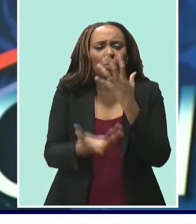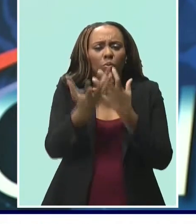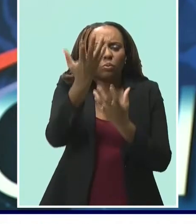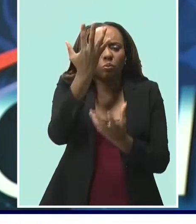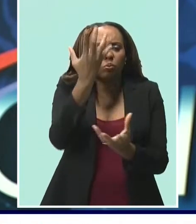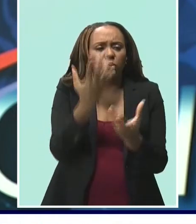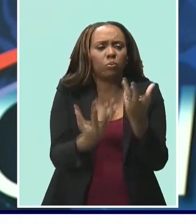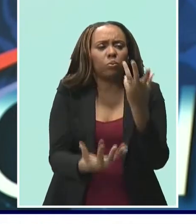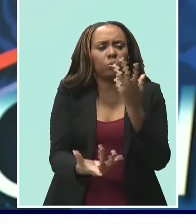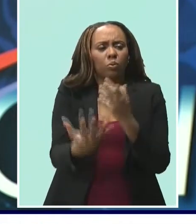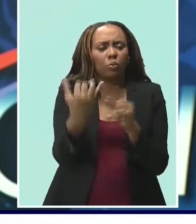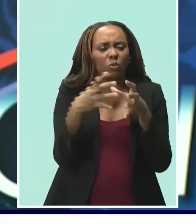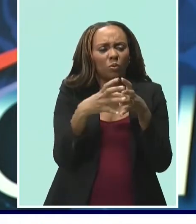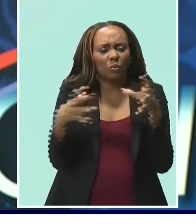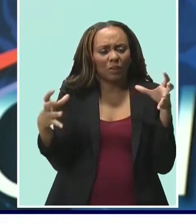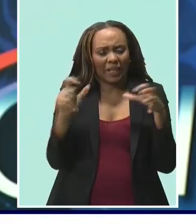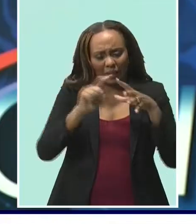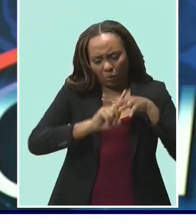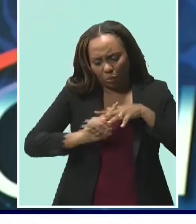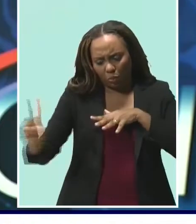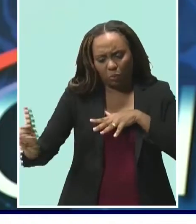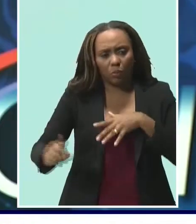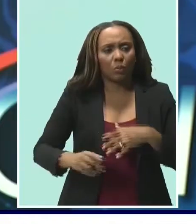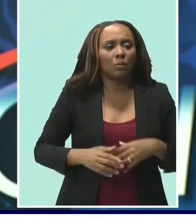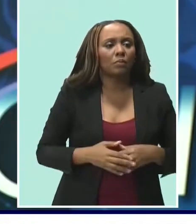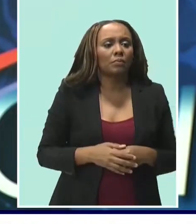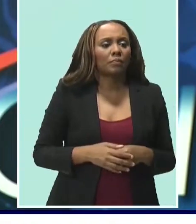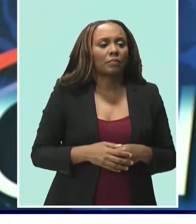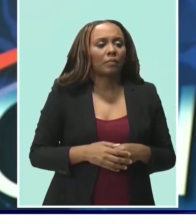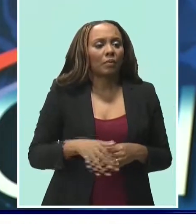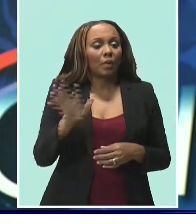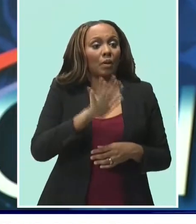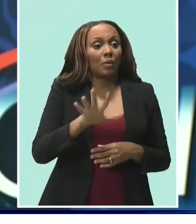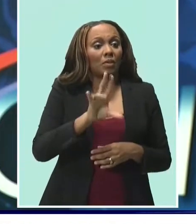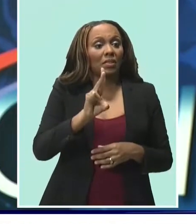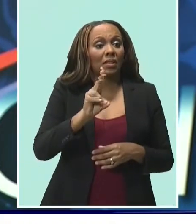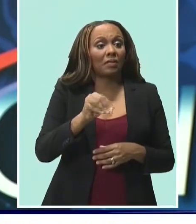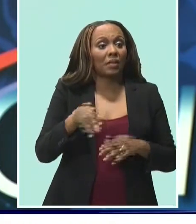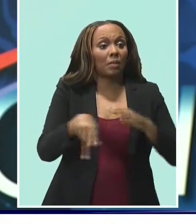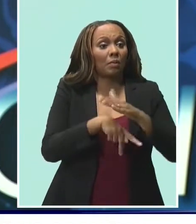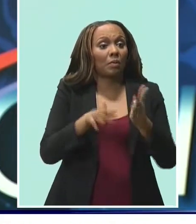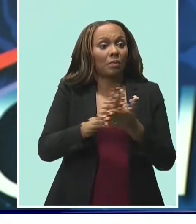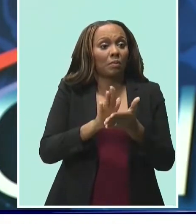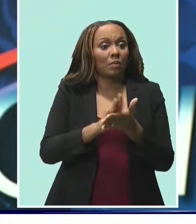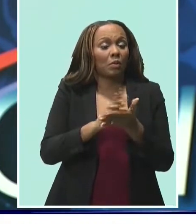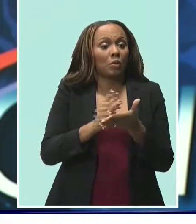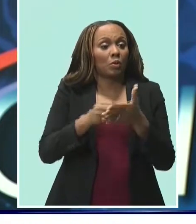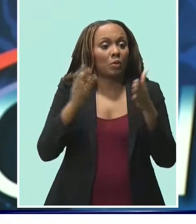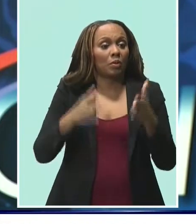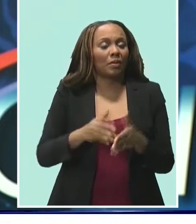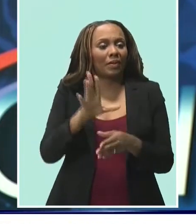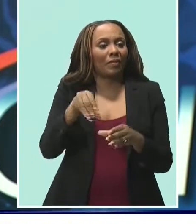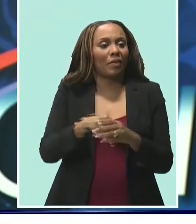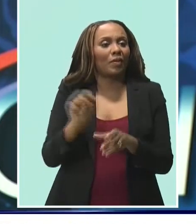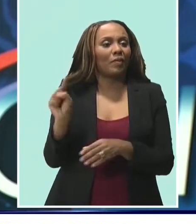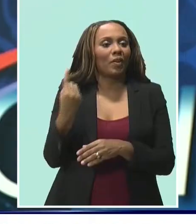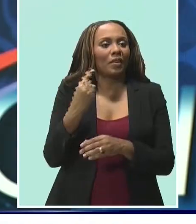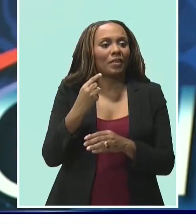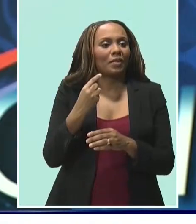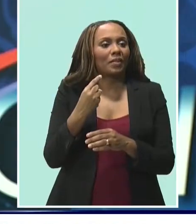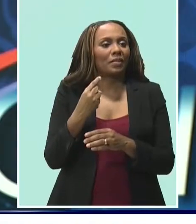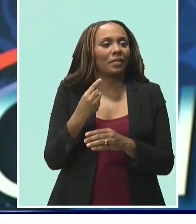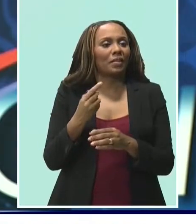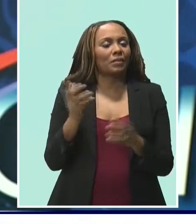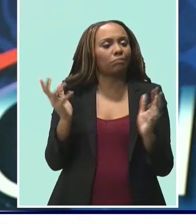spreading. About 70 primary school students took part in their first conversational Spanish class yesterday, thanks to